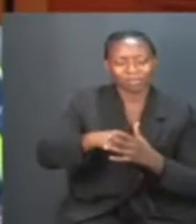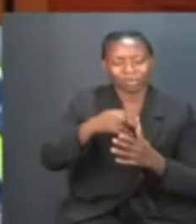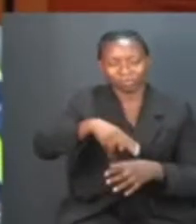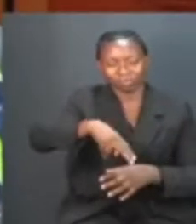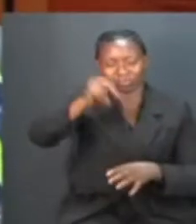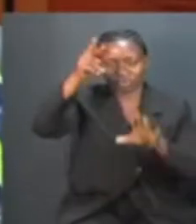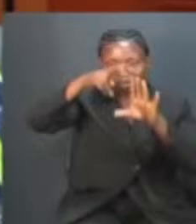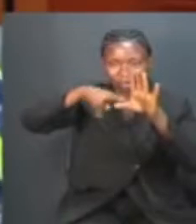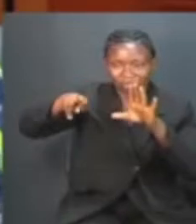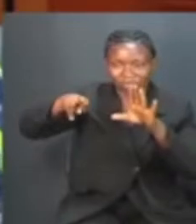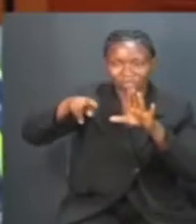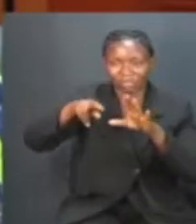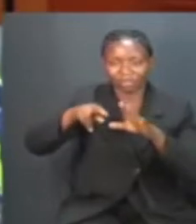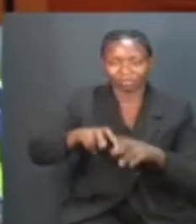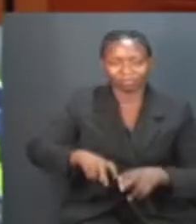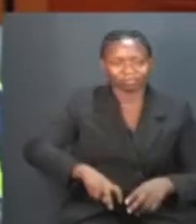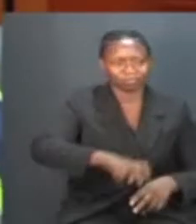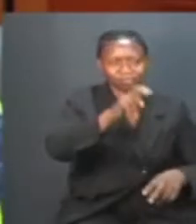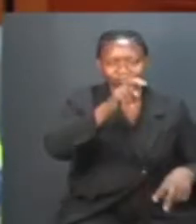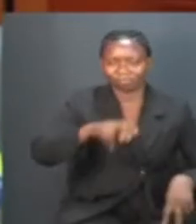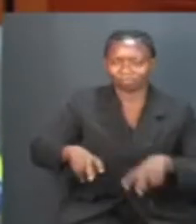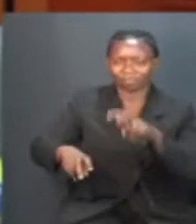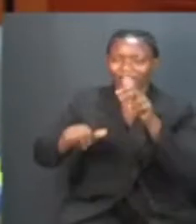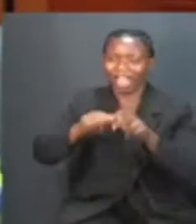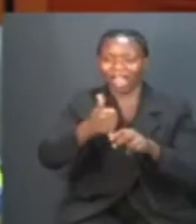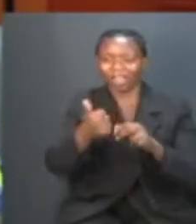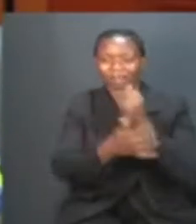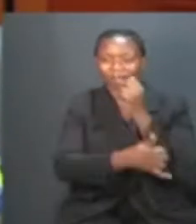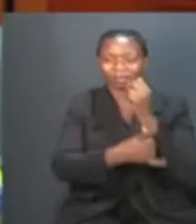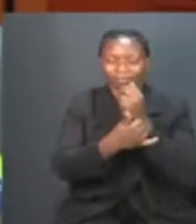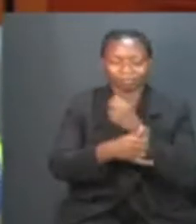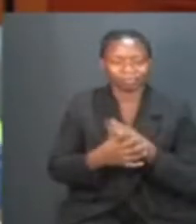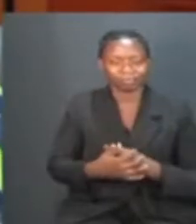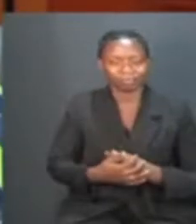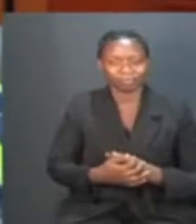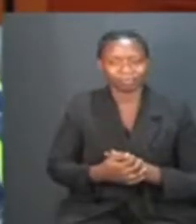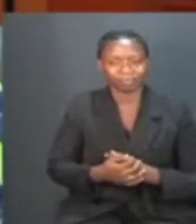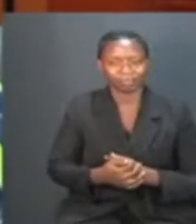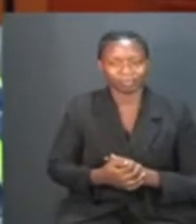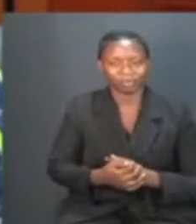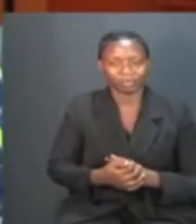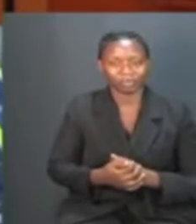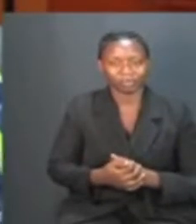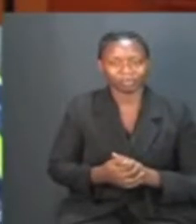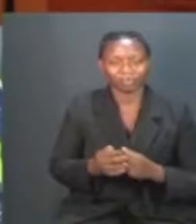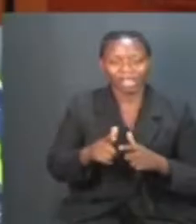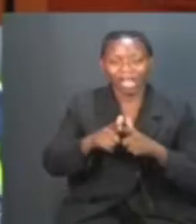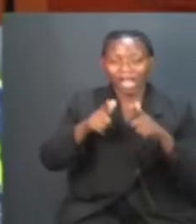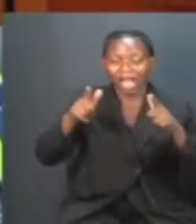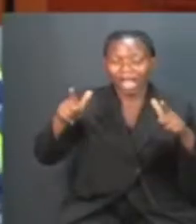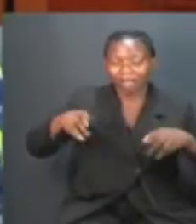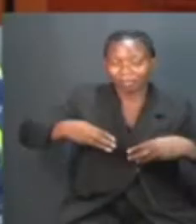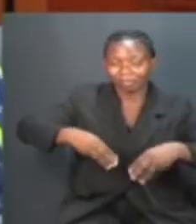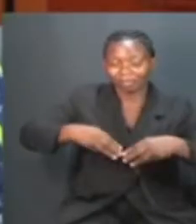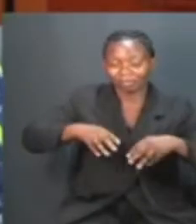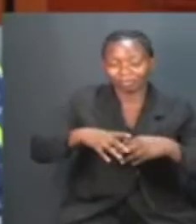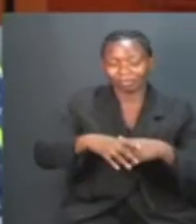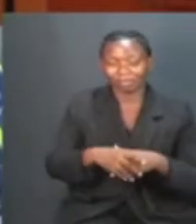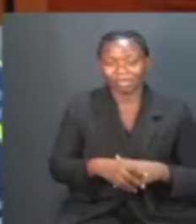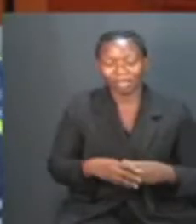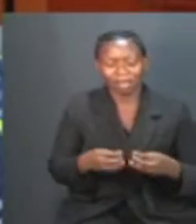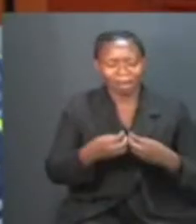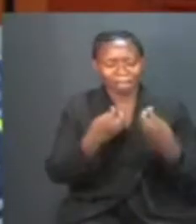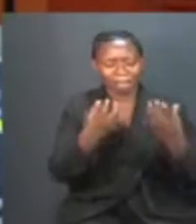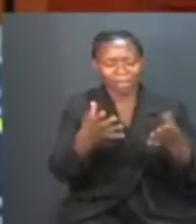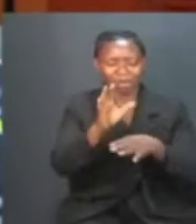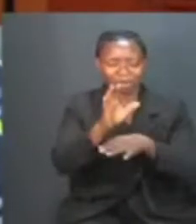and exports to the diaspora. This single commodity fuels large markets as well as many